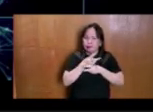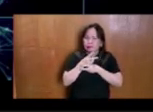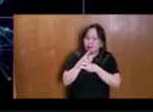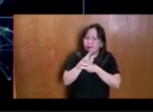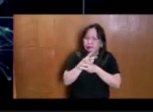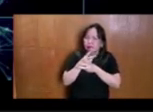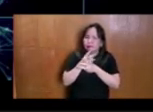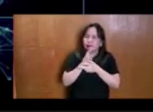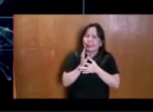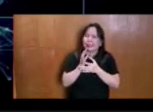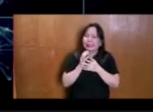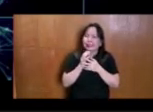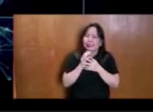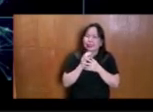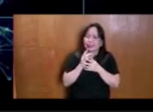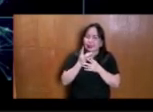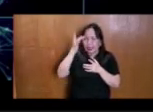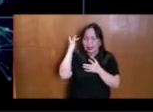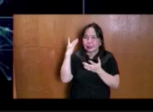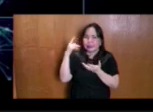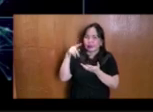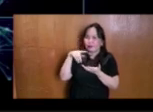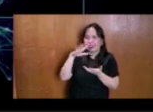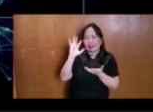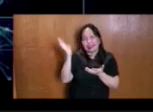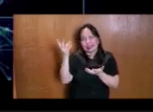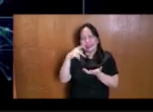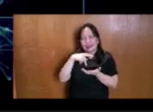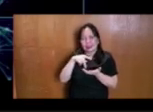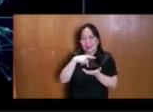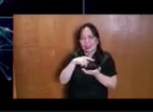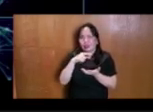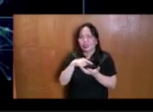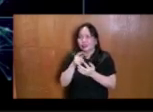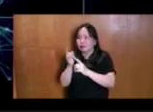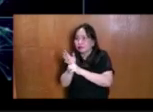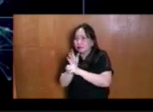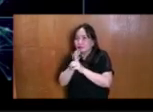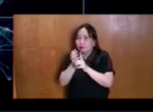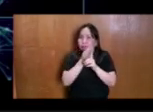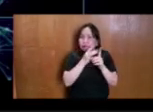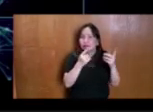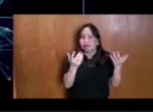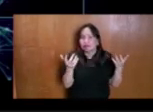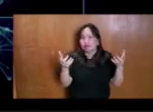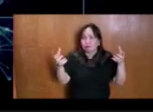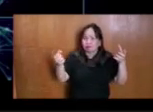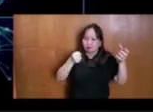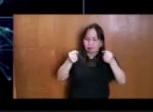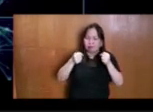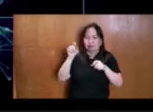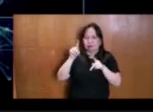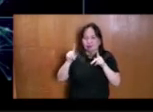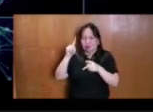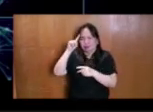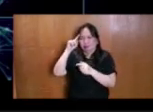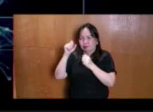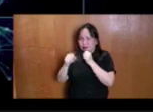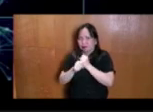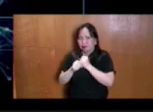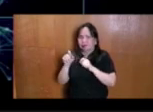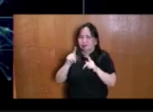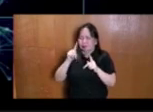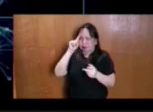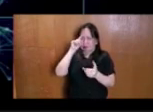that somehow you need the faith of your people in leaders. You need the faith, or you need the faith of your people in